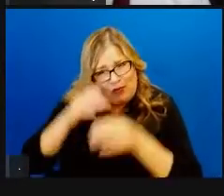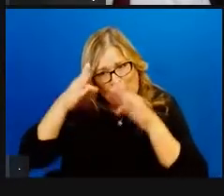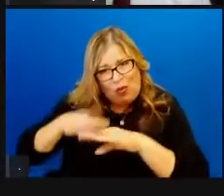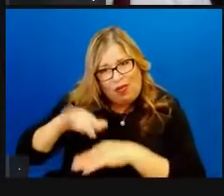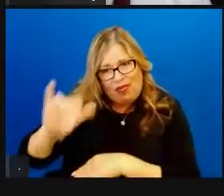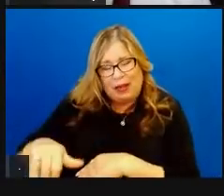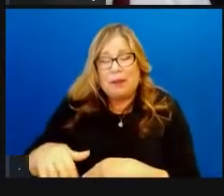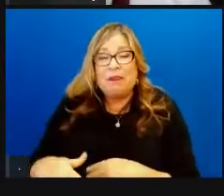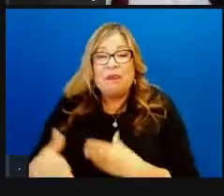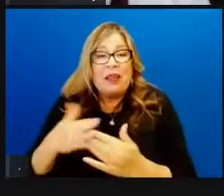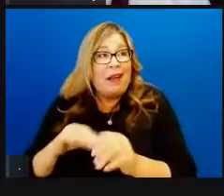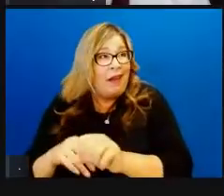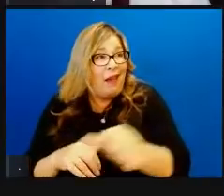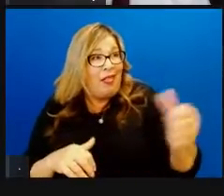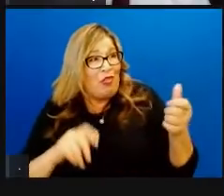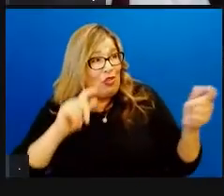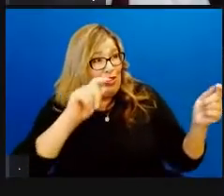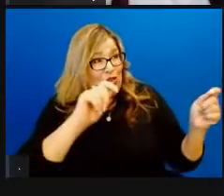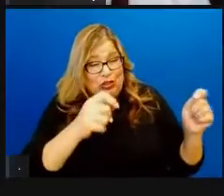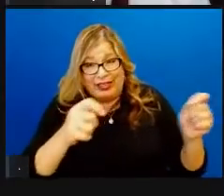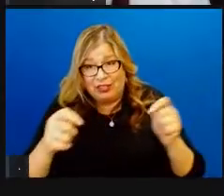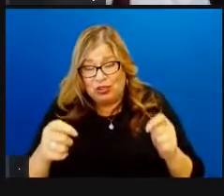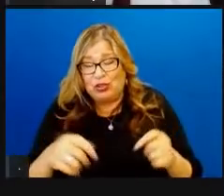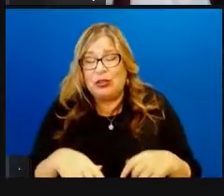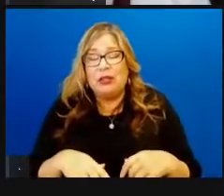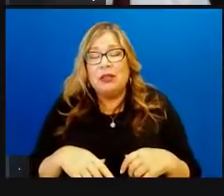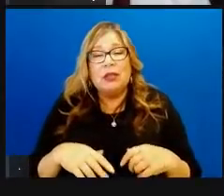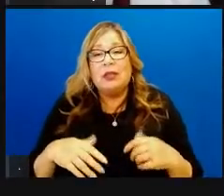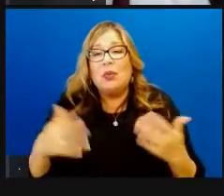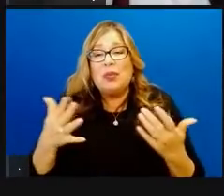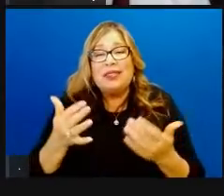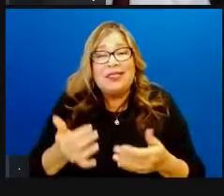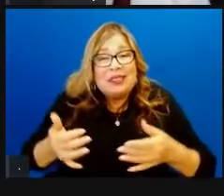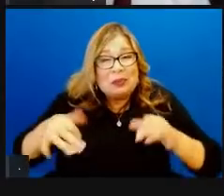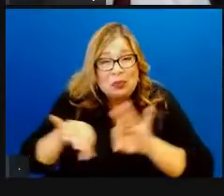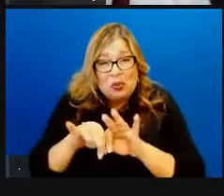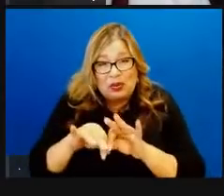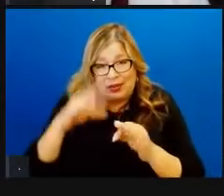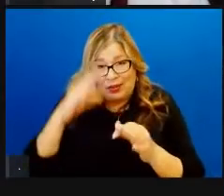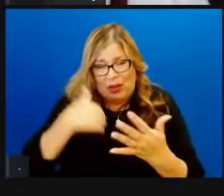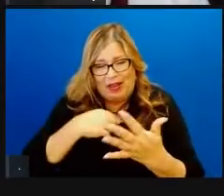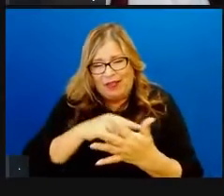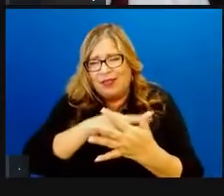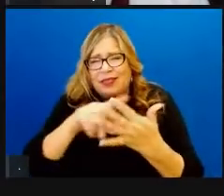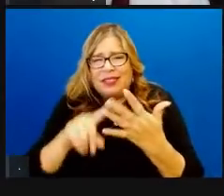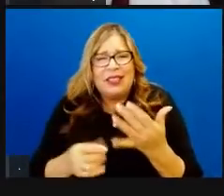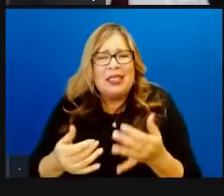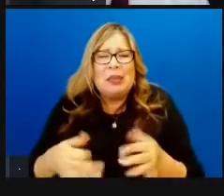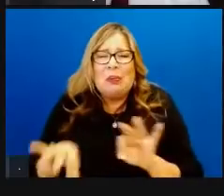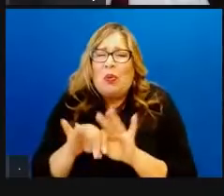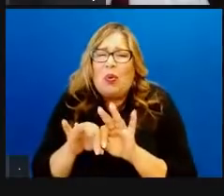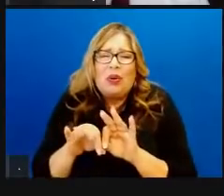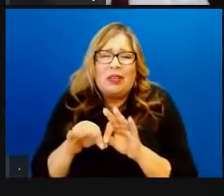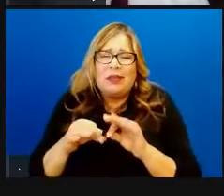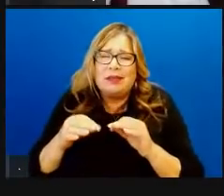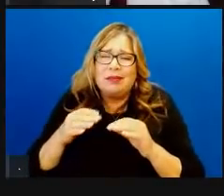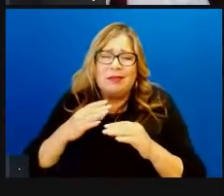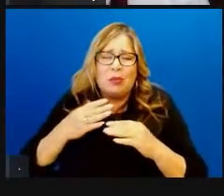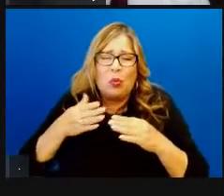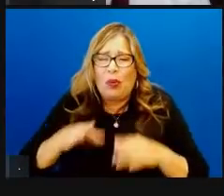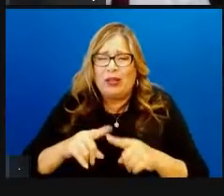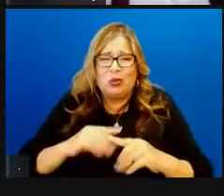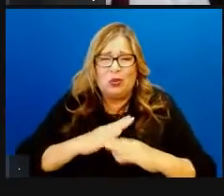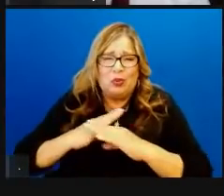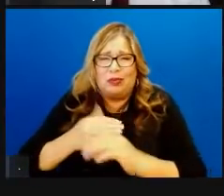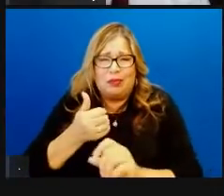changes happen, the presence, the availability of these important tools, not just only when we need them the